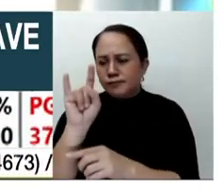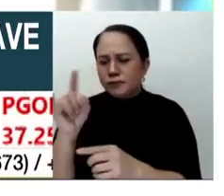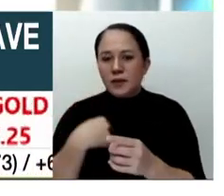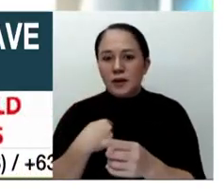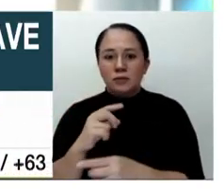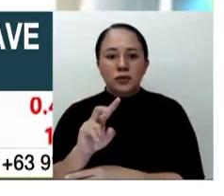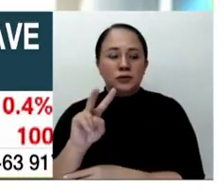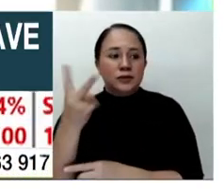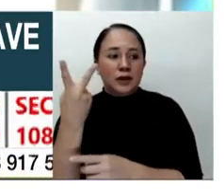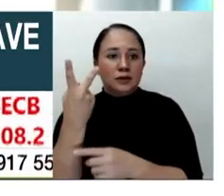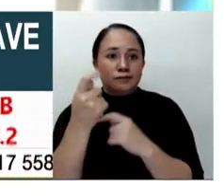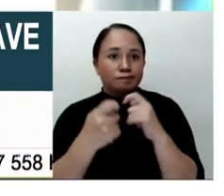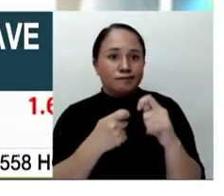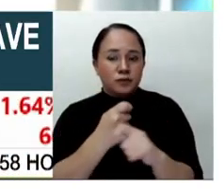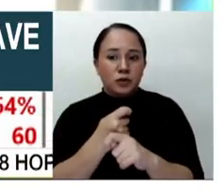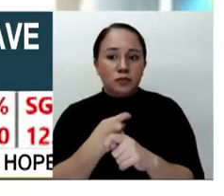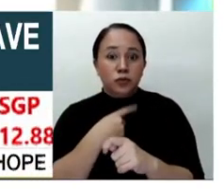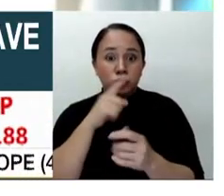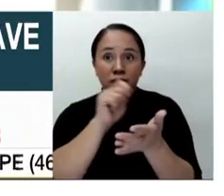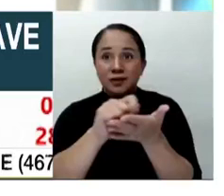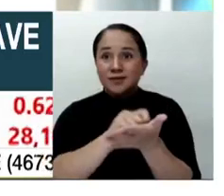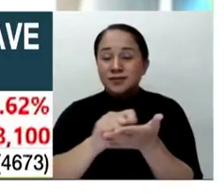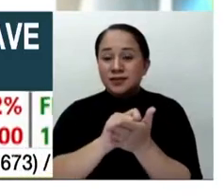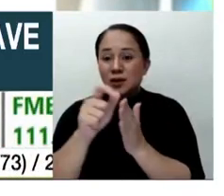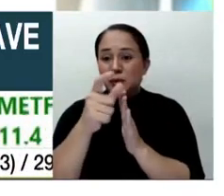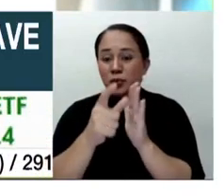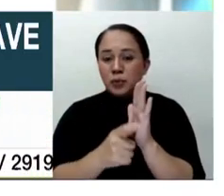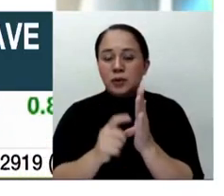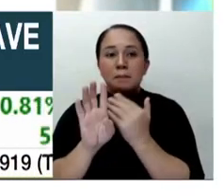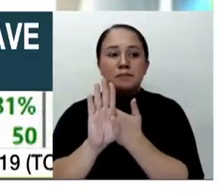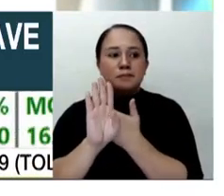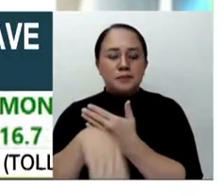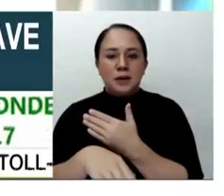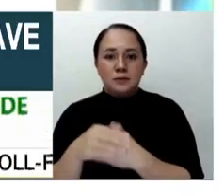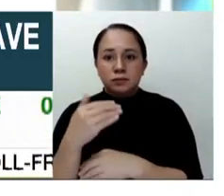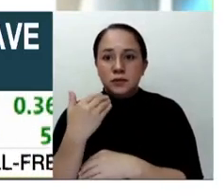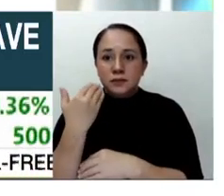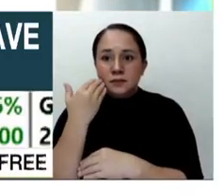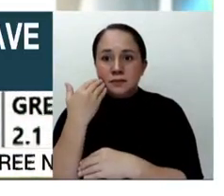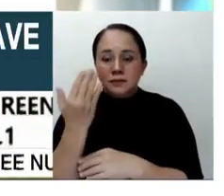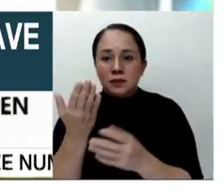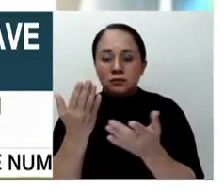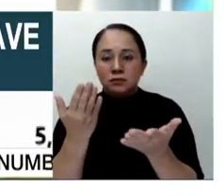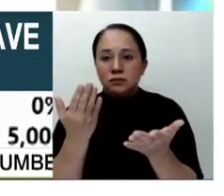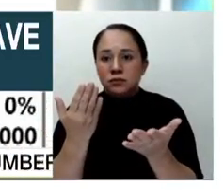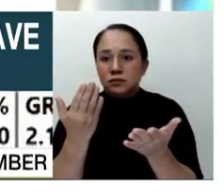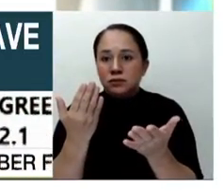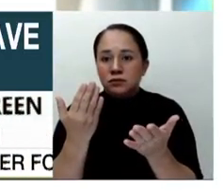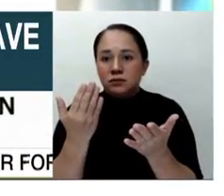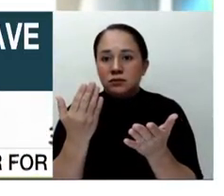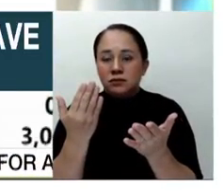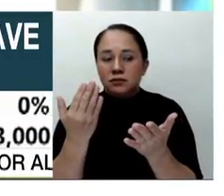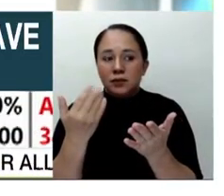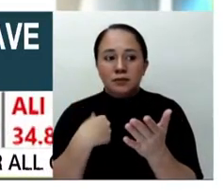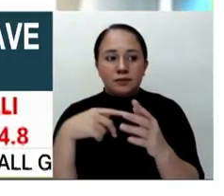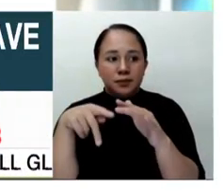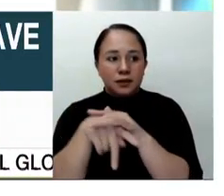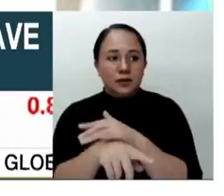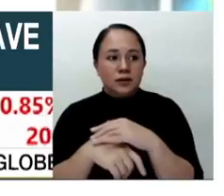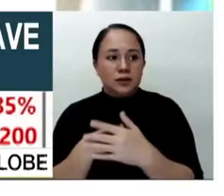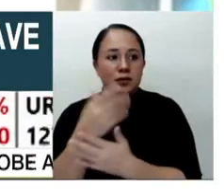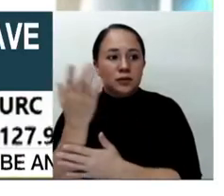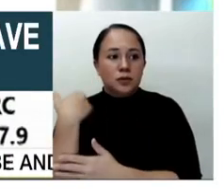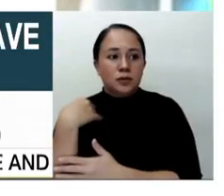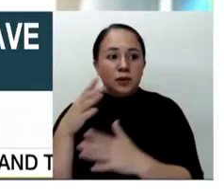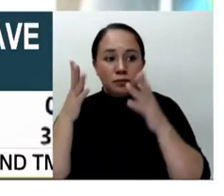Ano, nag-author nga ako eh, na ma-restore yung death penalty. But then, it sometimes in a person's